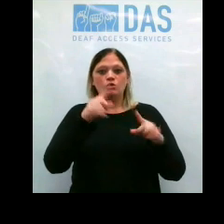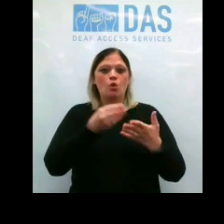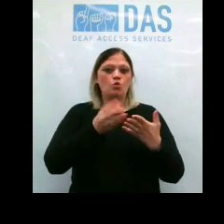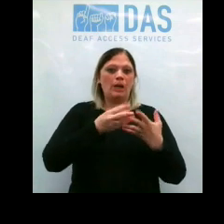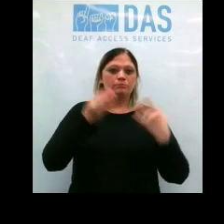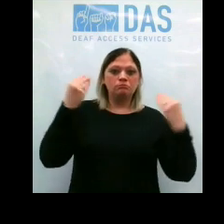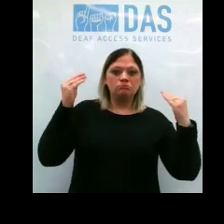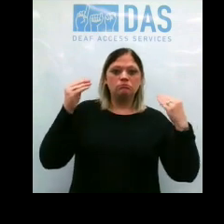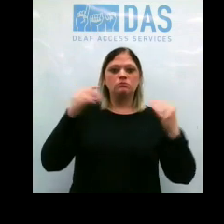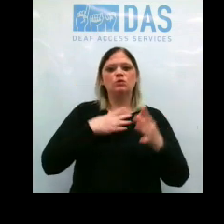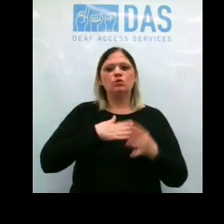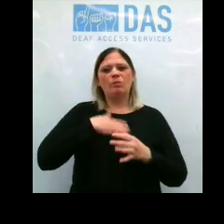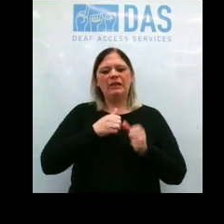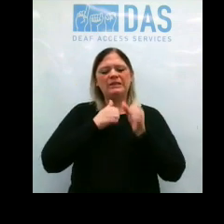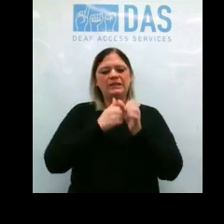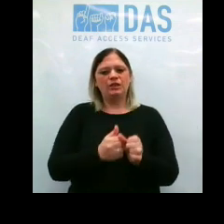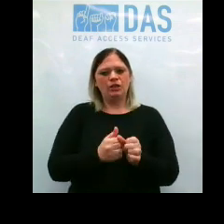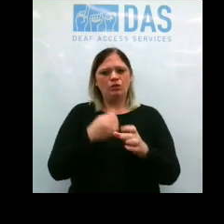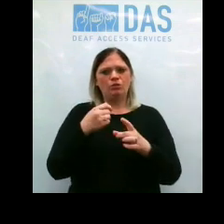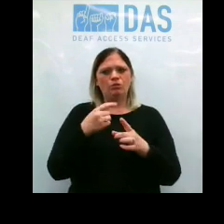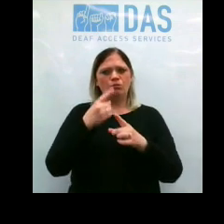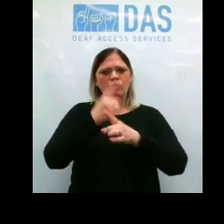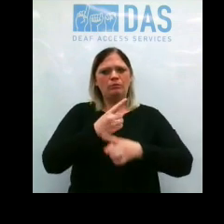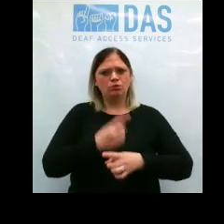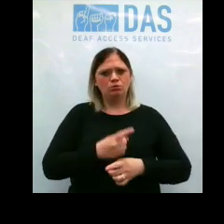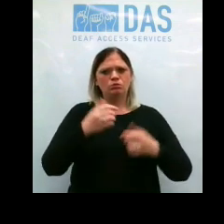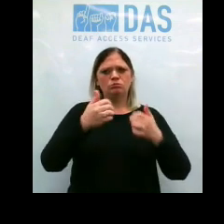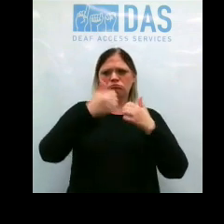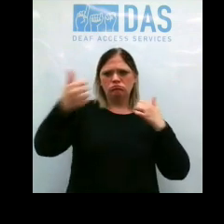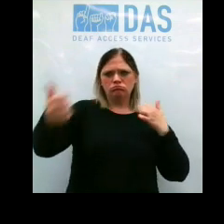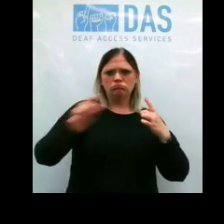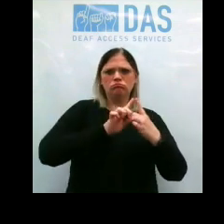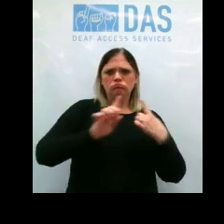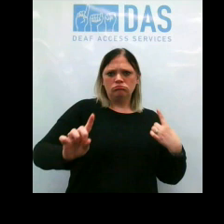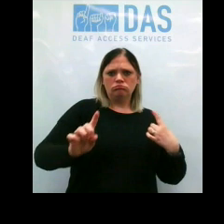So continue to follow the good, proper social distancing guidelines